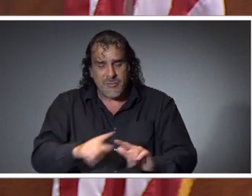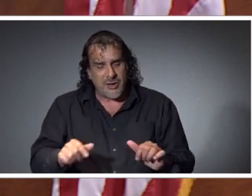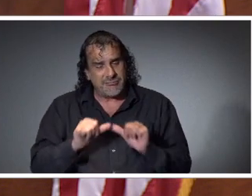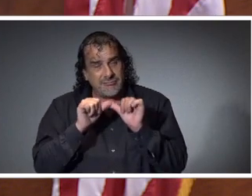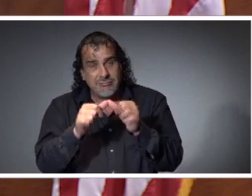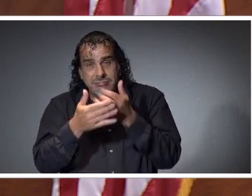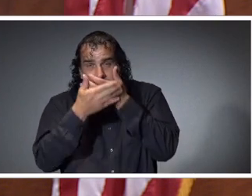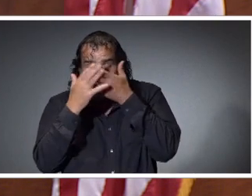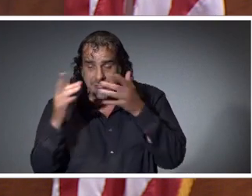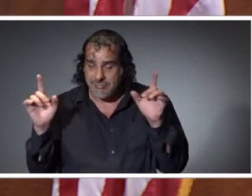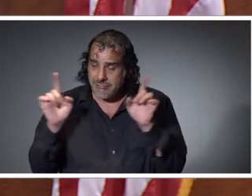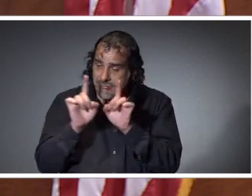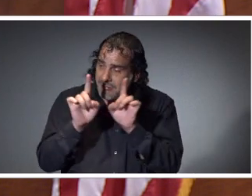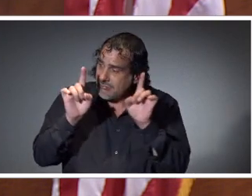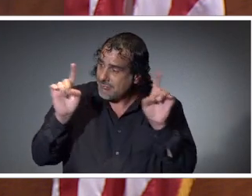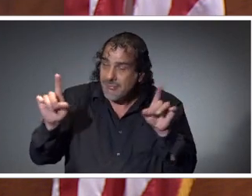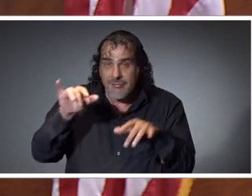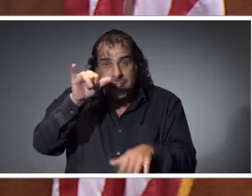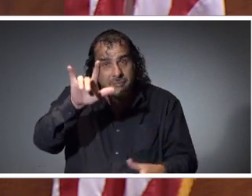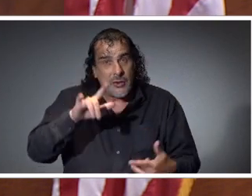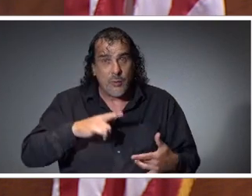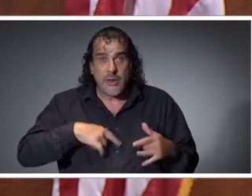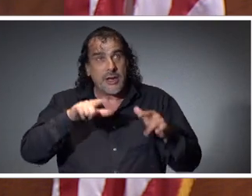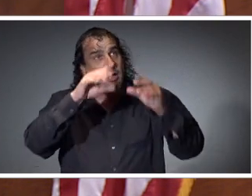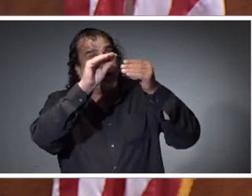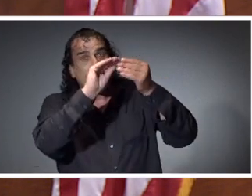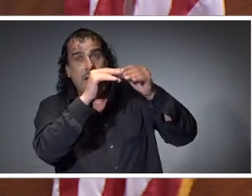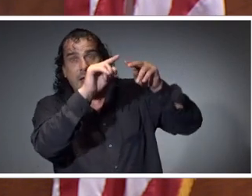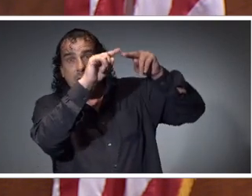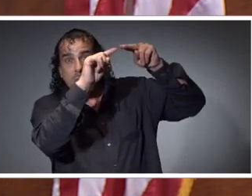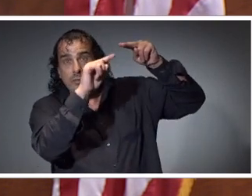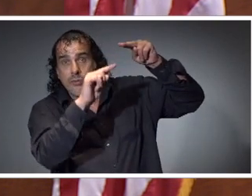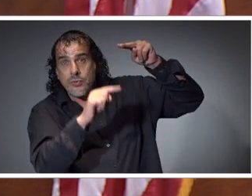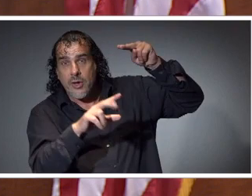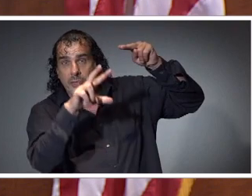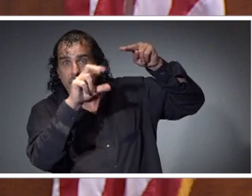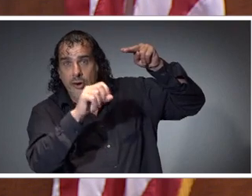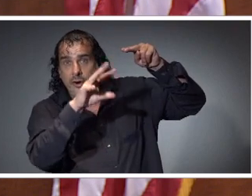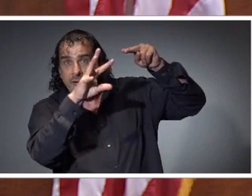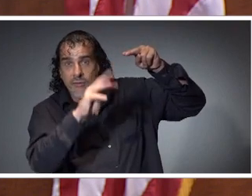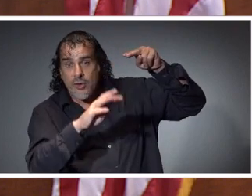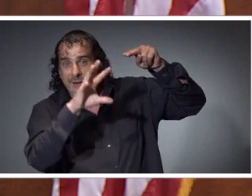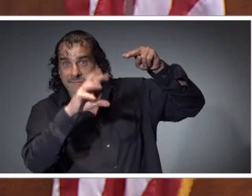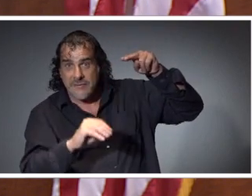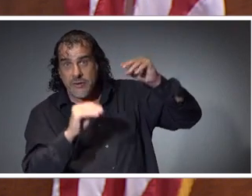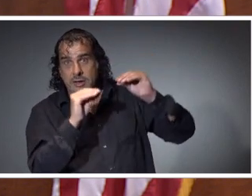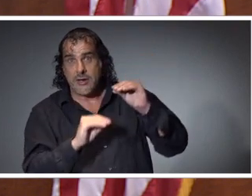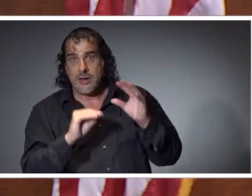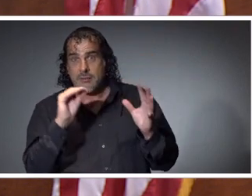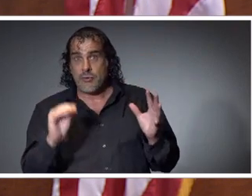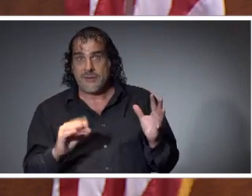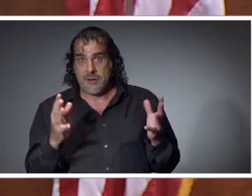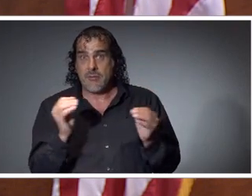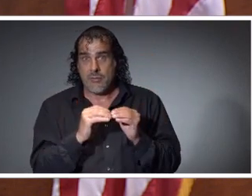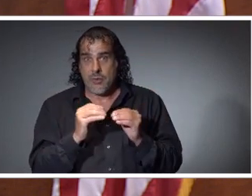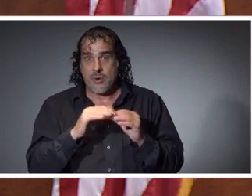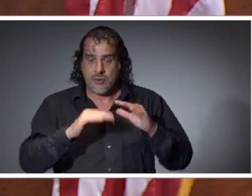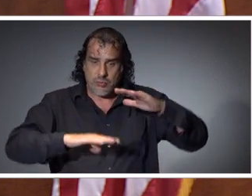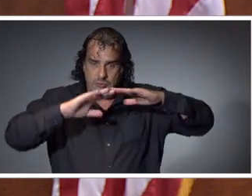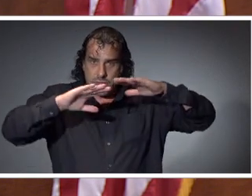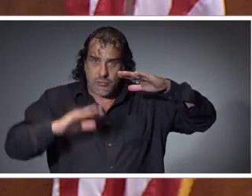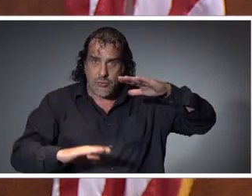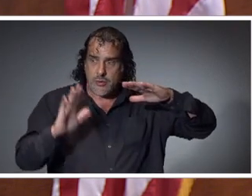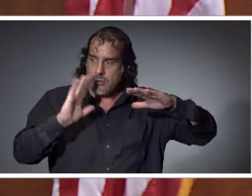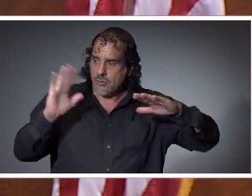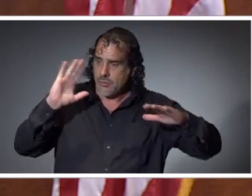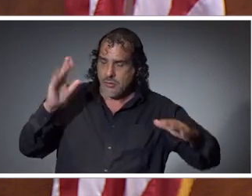continue to socially distance, because we need these numbers to be down another 30 or 40 or 50% to get back in that range where we were